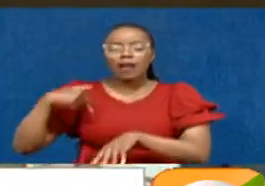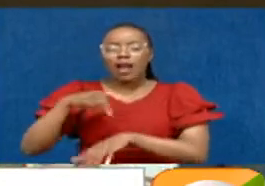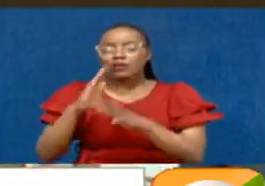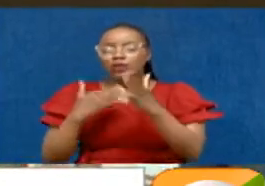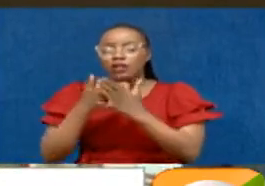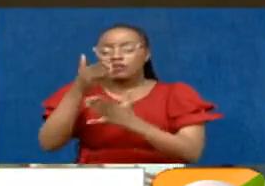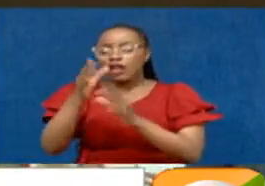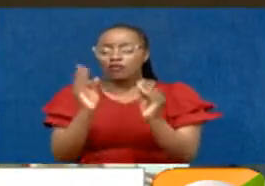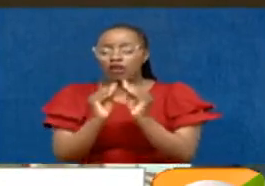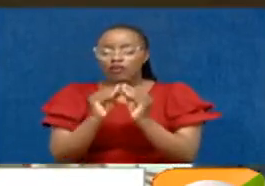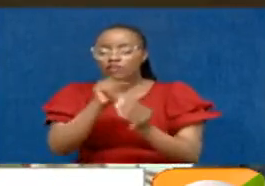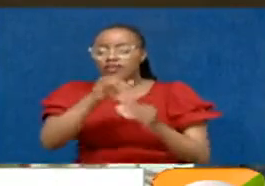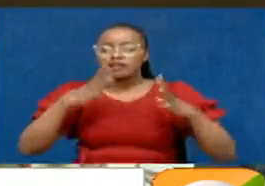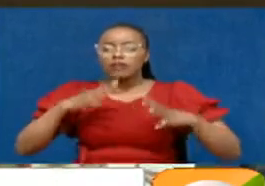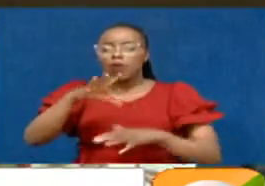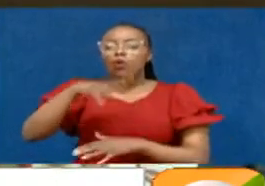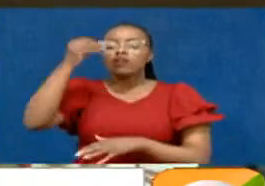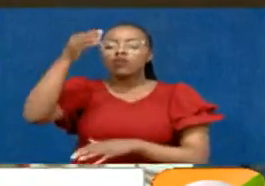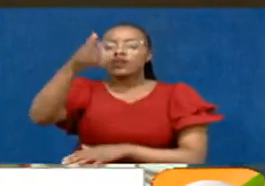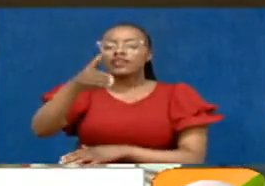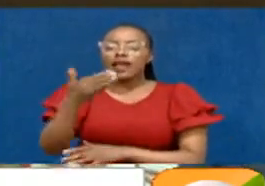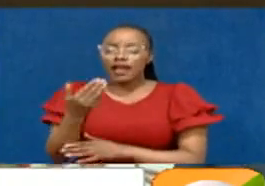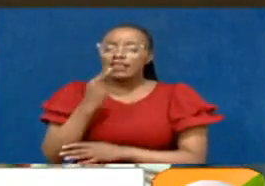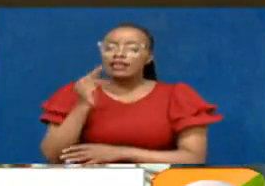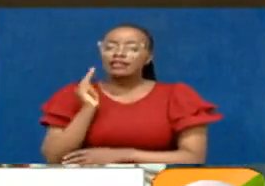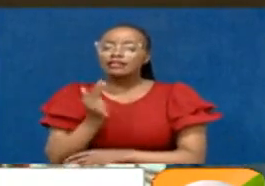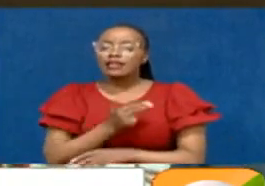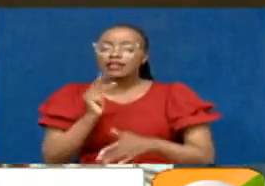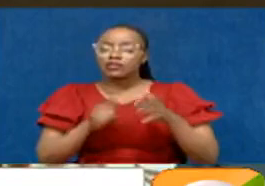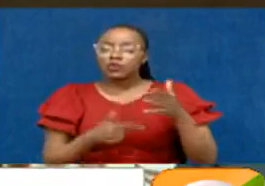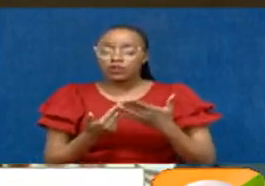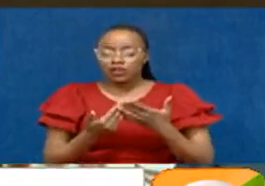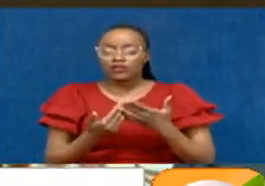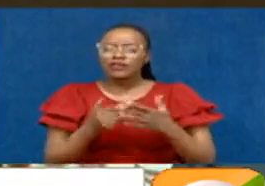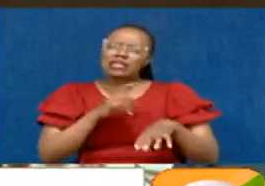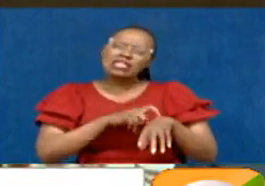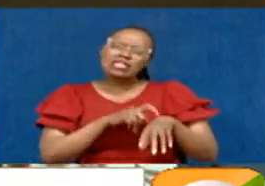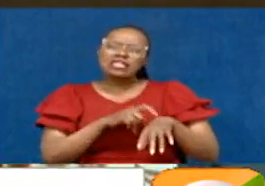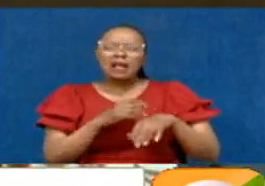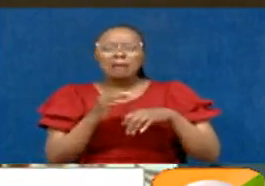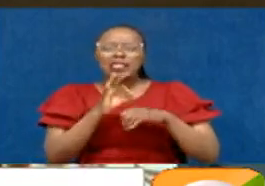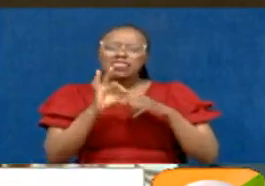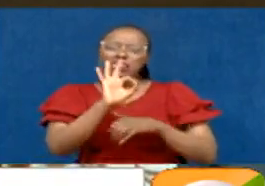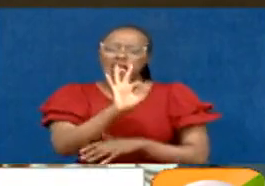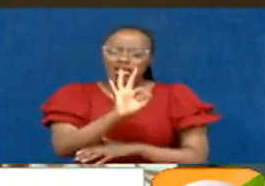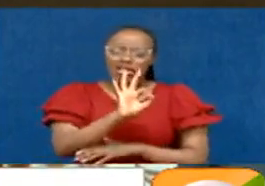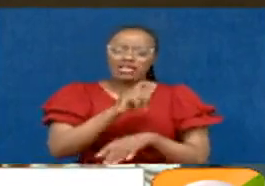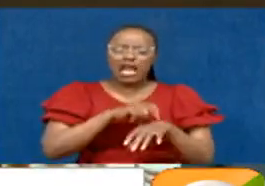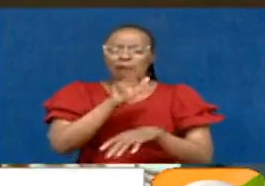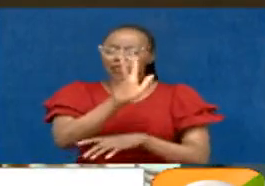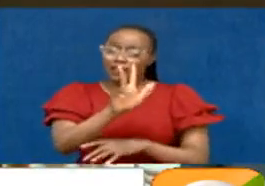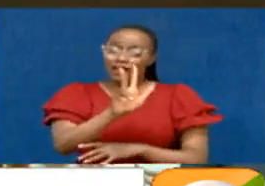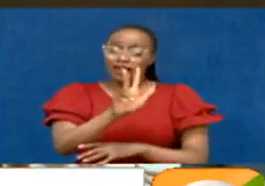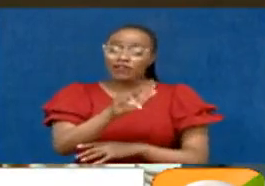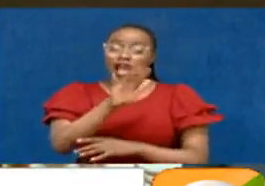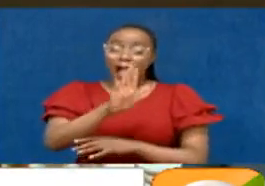hapa mkutano, wale watu tuliwapata pale. Walituambia, mwendo wa saa tisa,